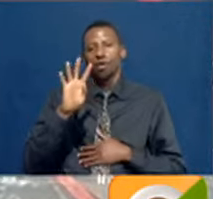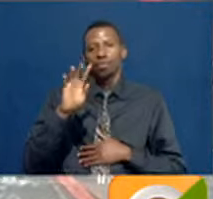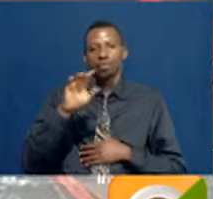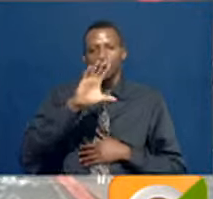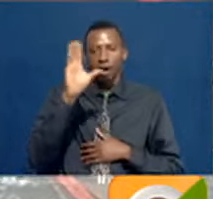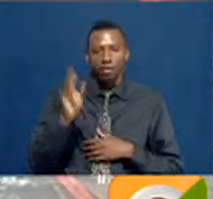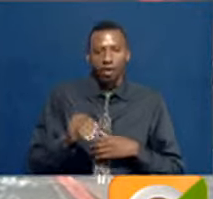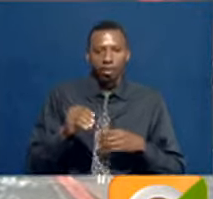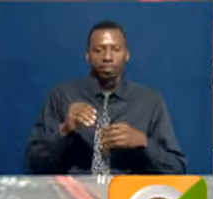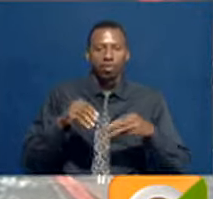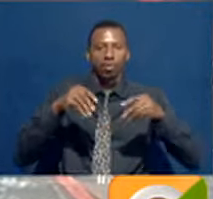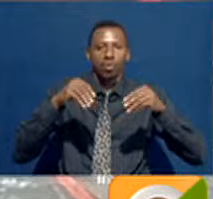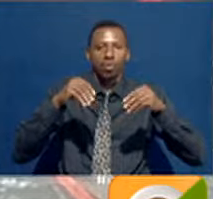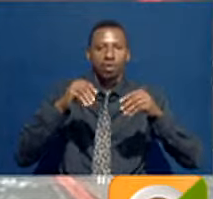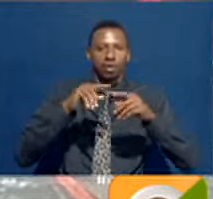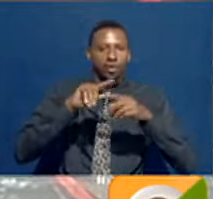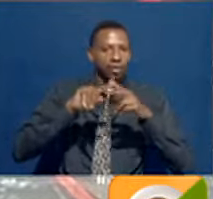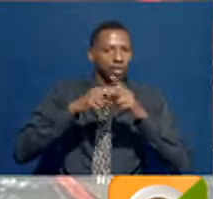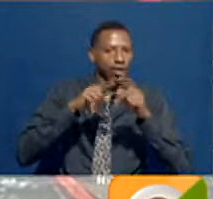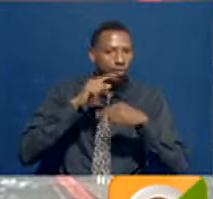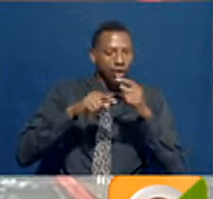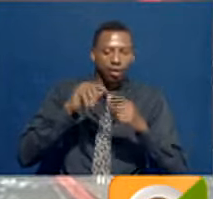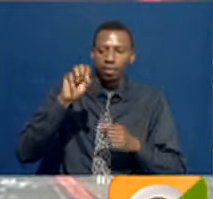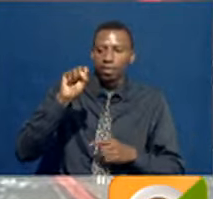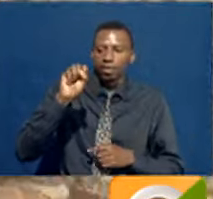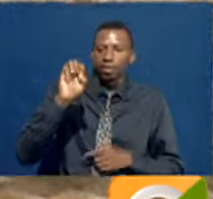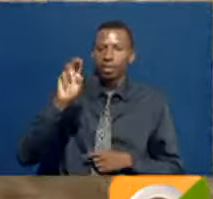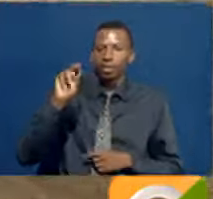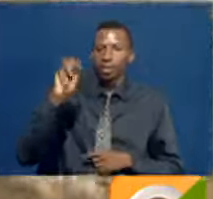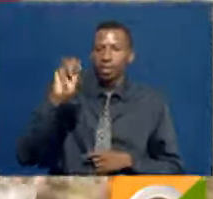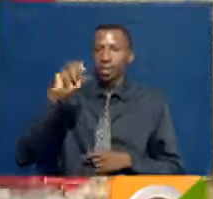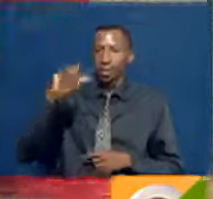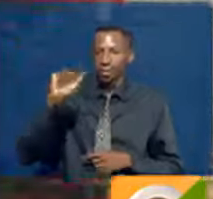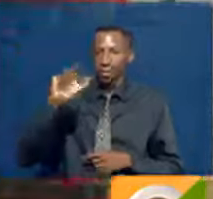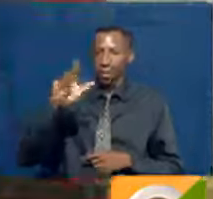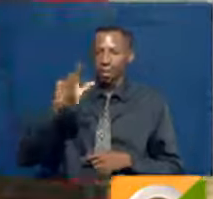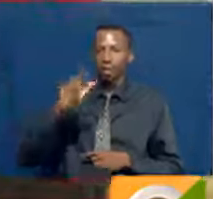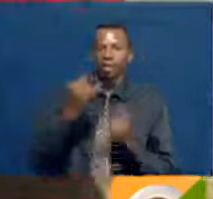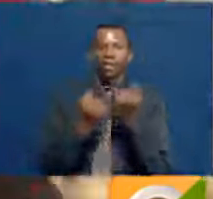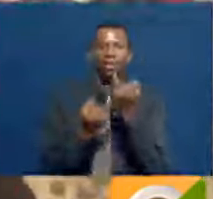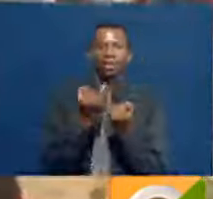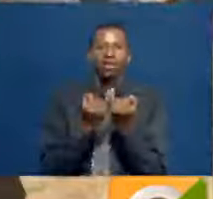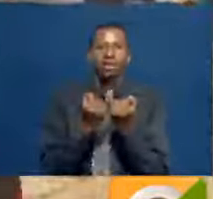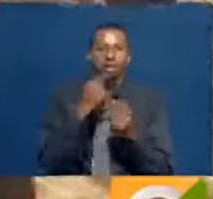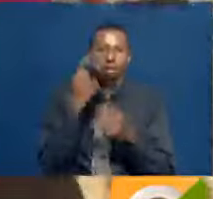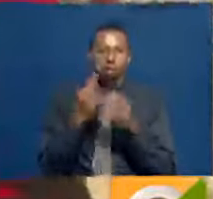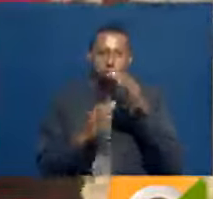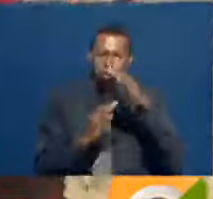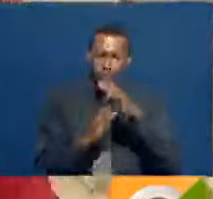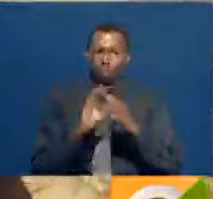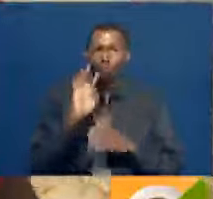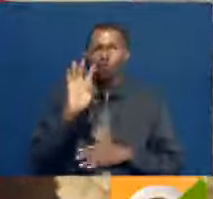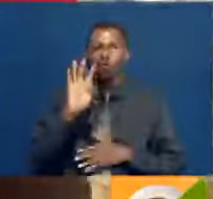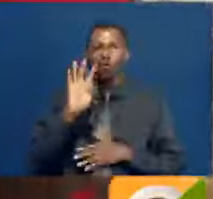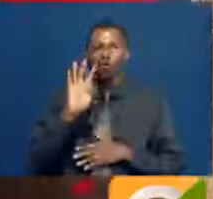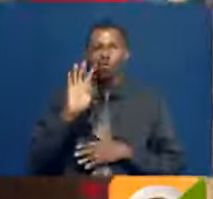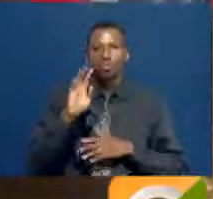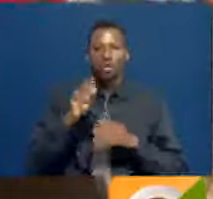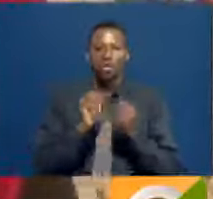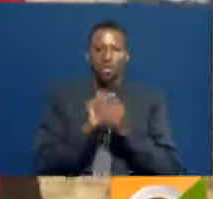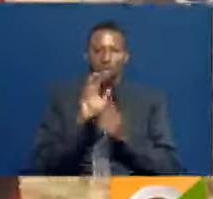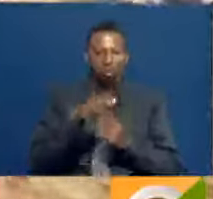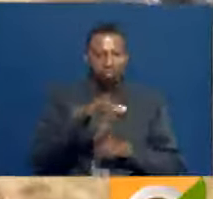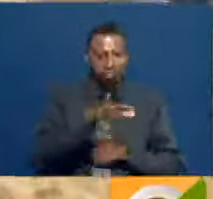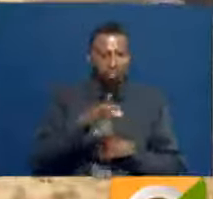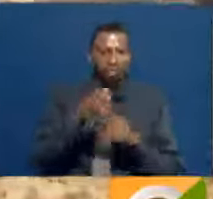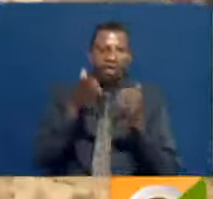that start in Senegal on Saturday. Only 12 boxers are in the qualifiers to fight for the 13 weight categories available for the Olympic